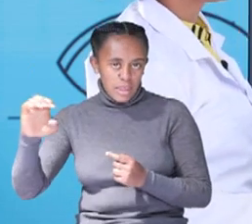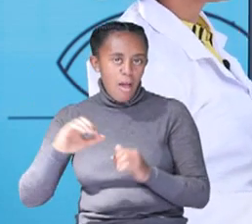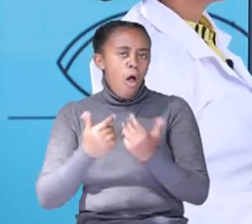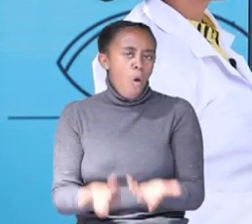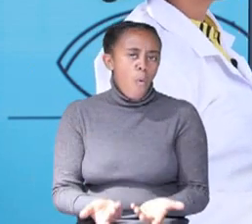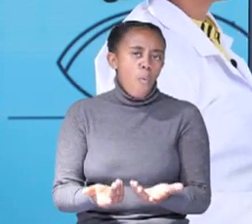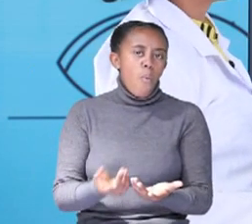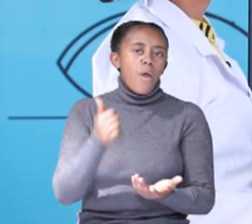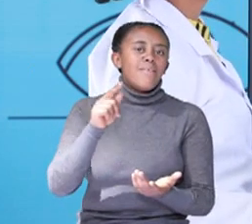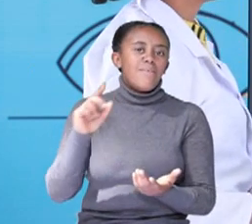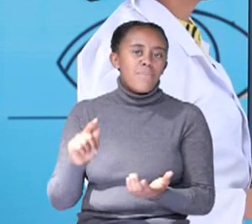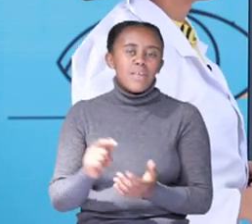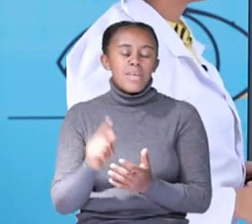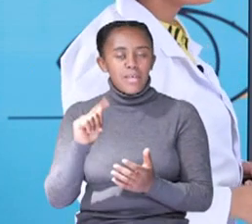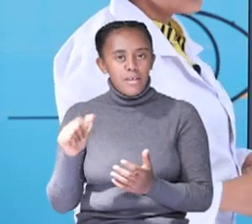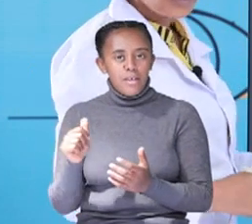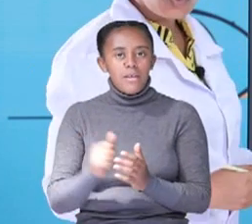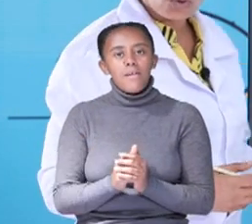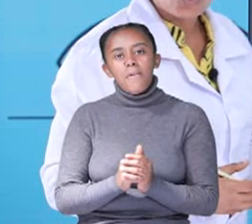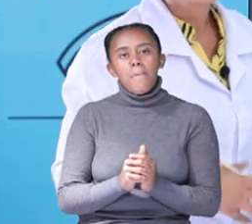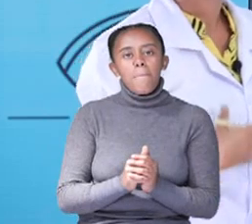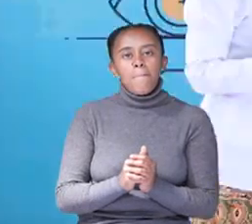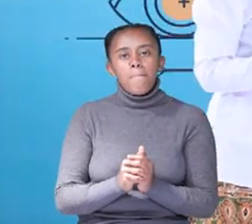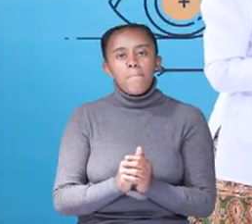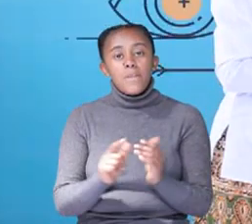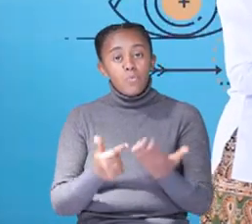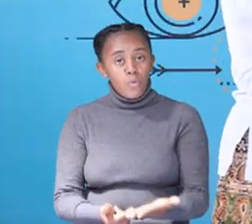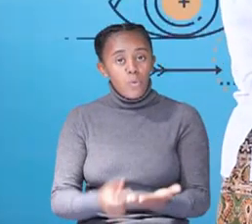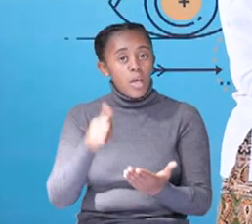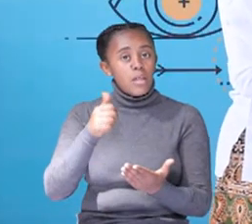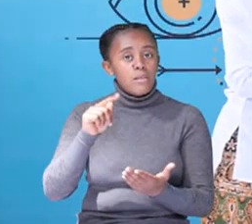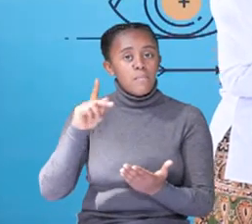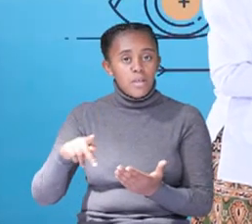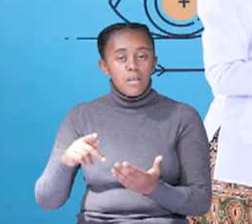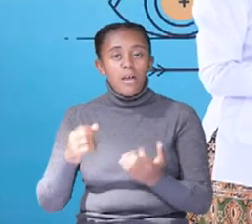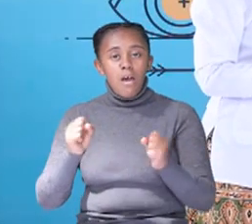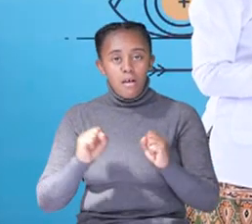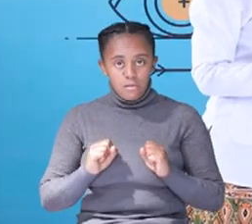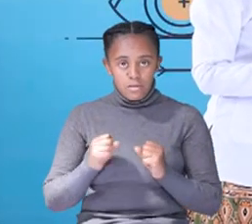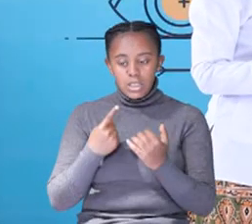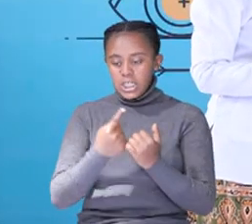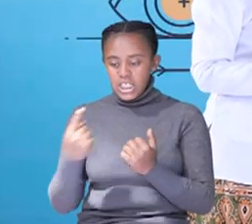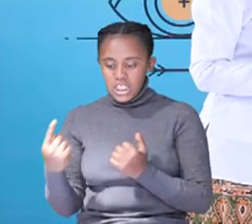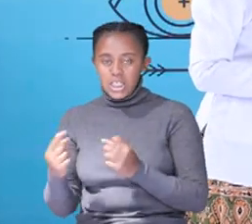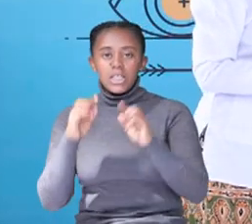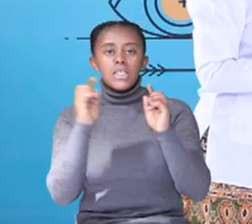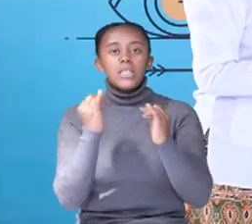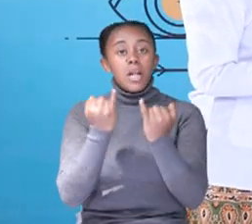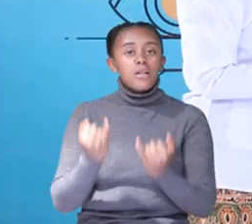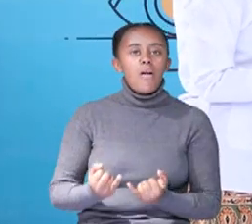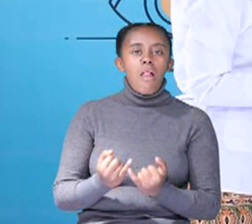release energy for cells. So if ATP has such structural